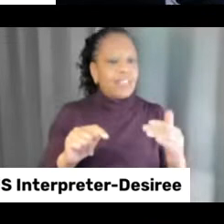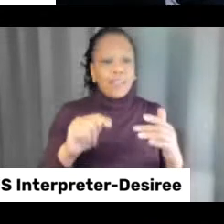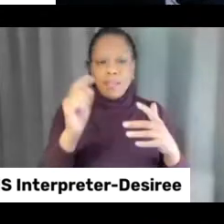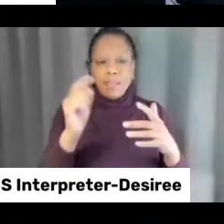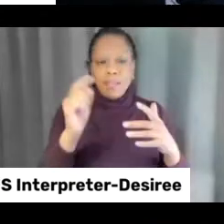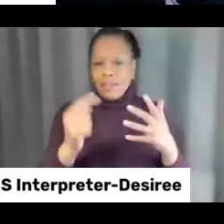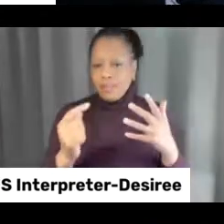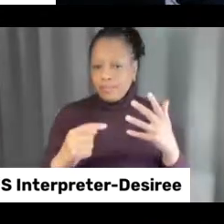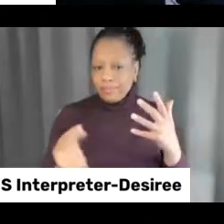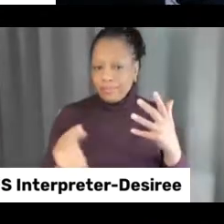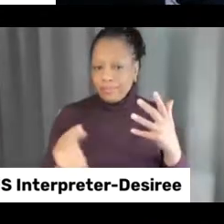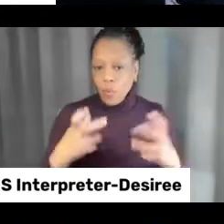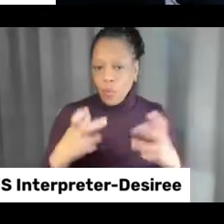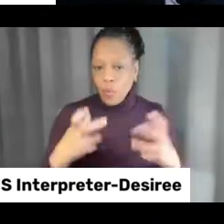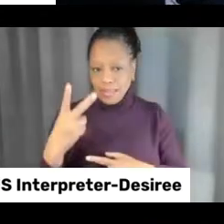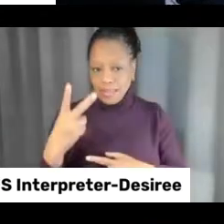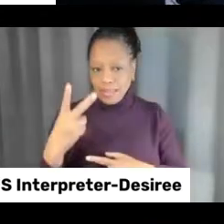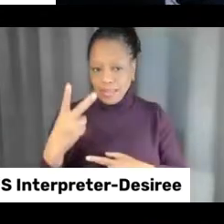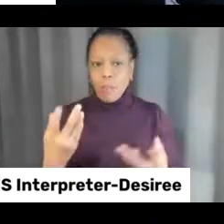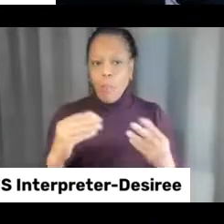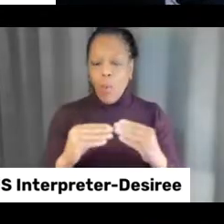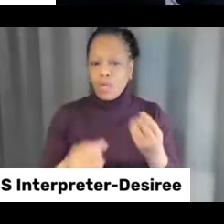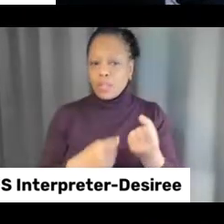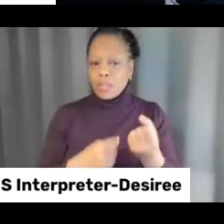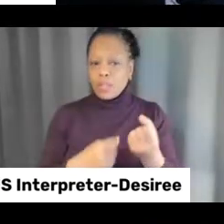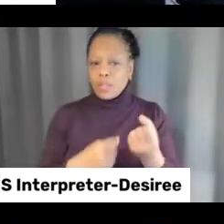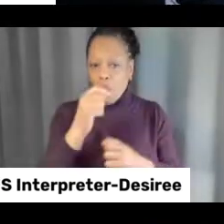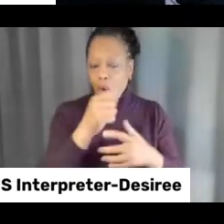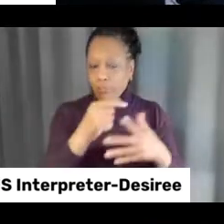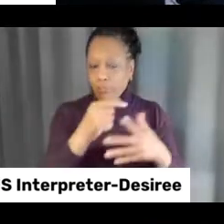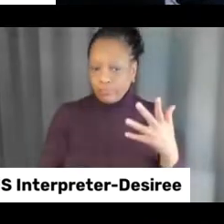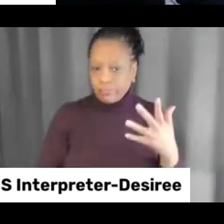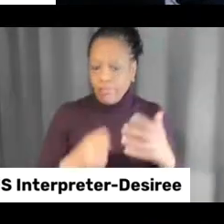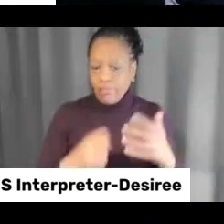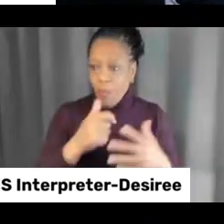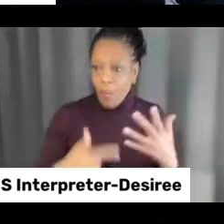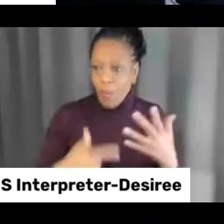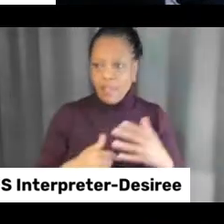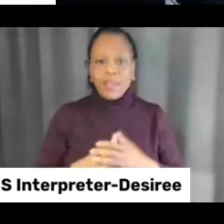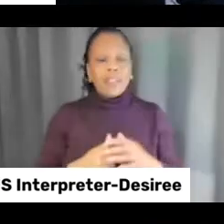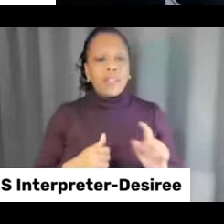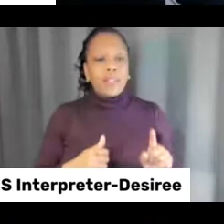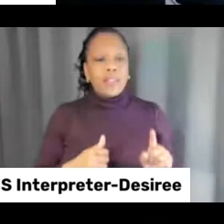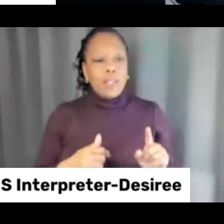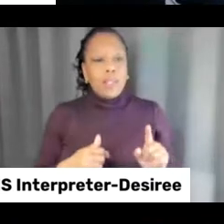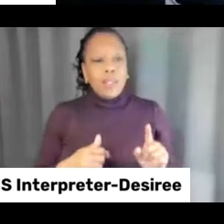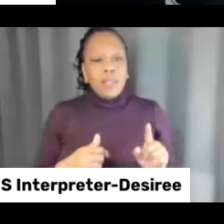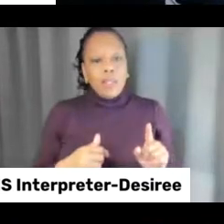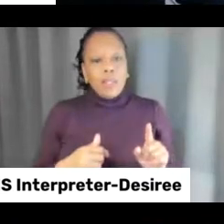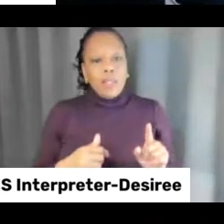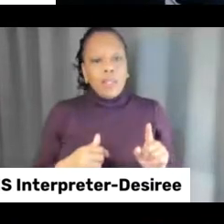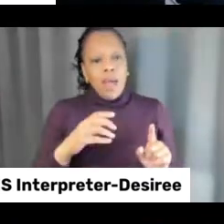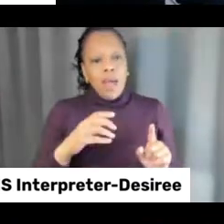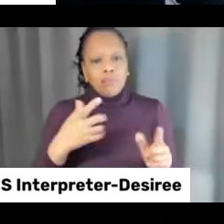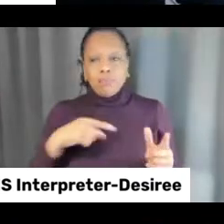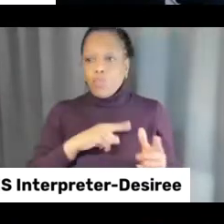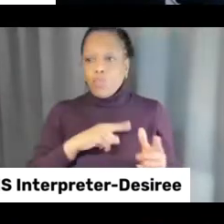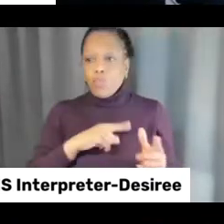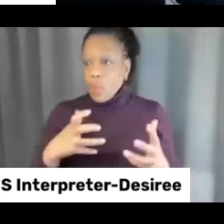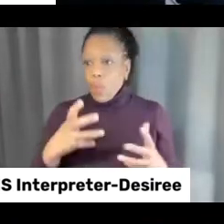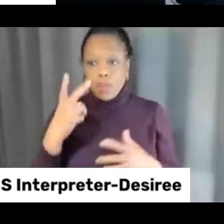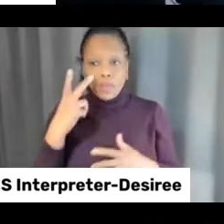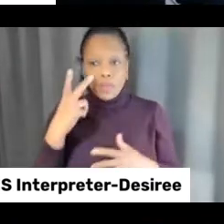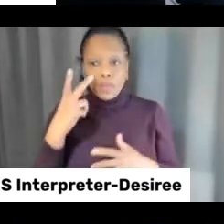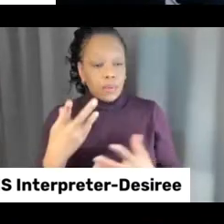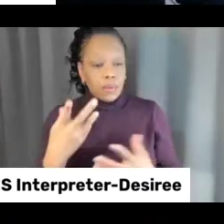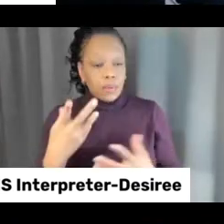and credit, which overwhelmingly right now support a very specific conventional industrial model of agriculture. We want to see reforms